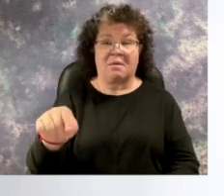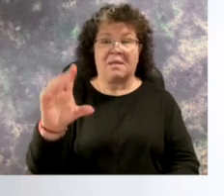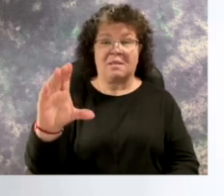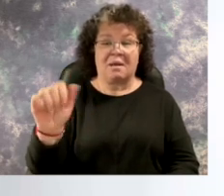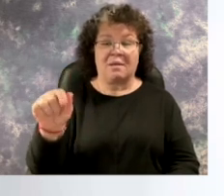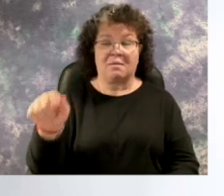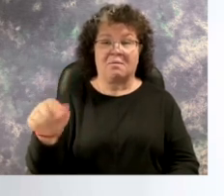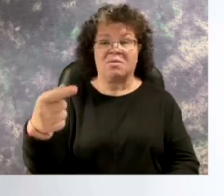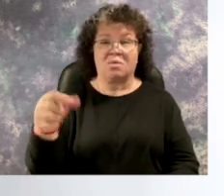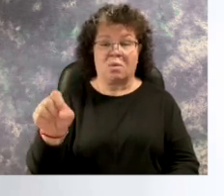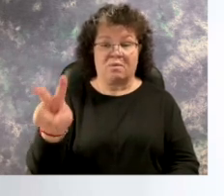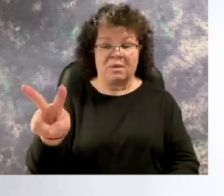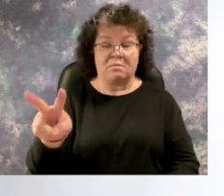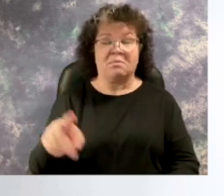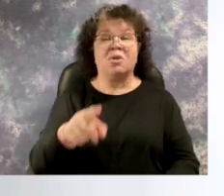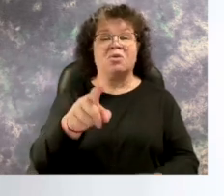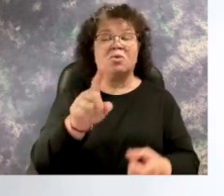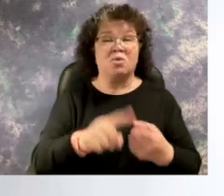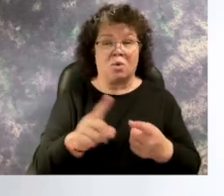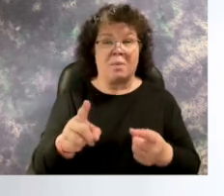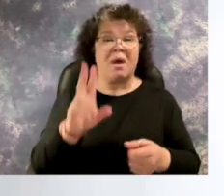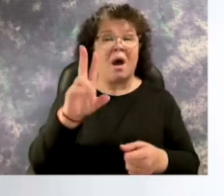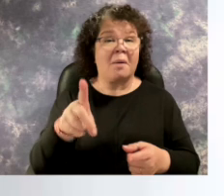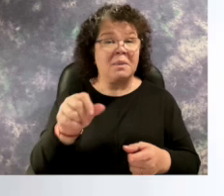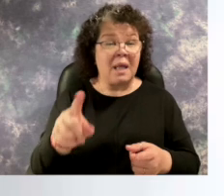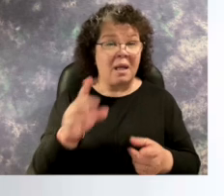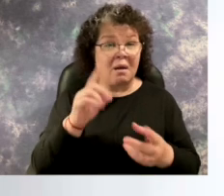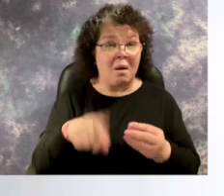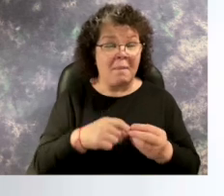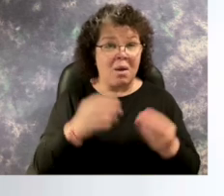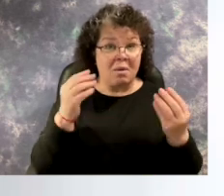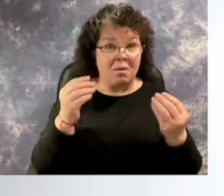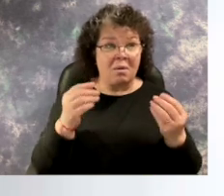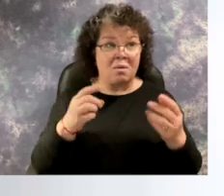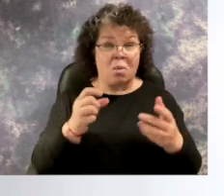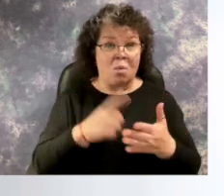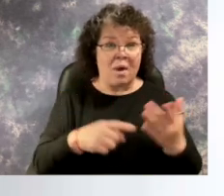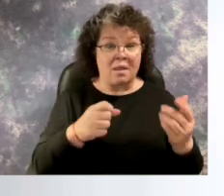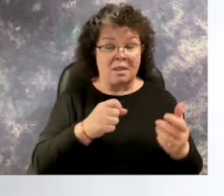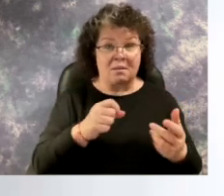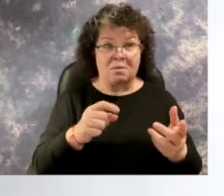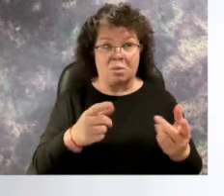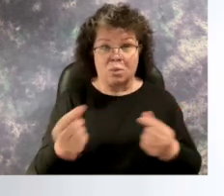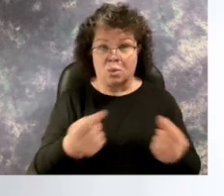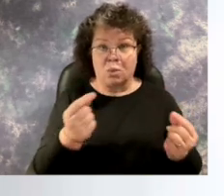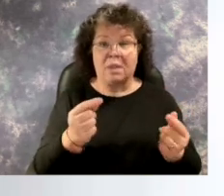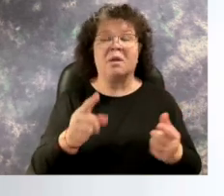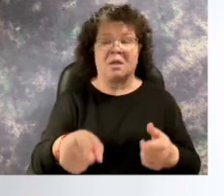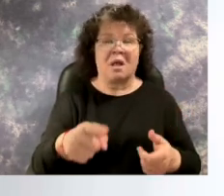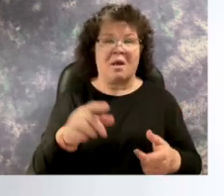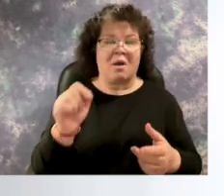To keep your inboxes up to date on the funding plan, please subscribe to the listserv link that staff will also drop in the chat.